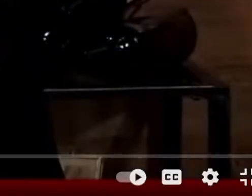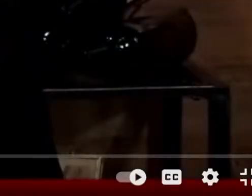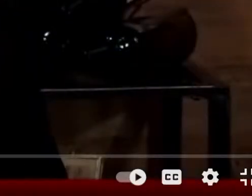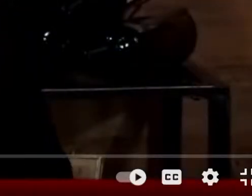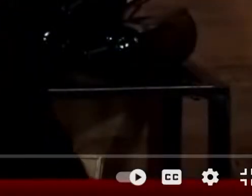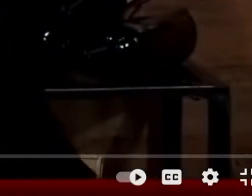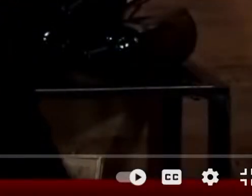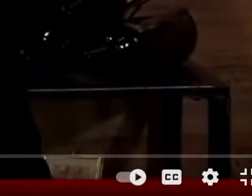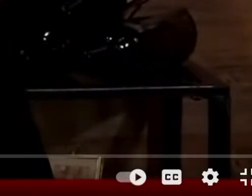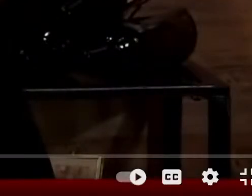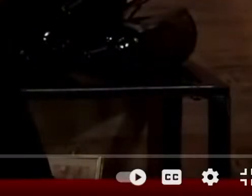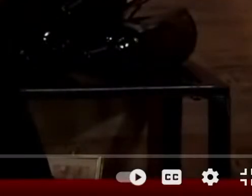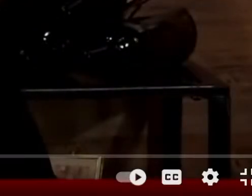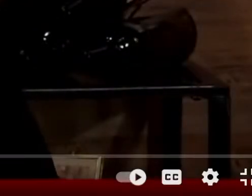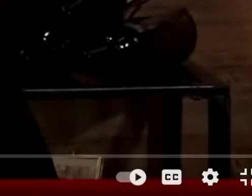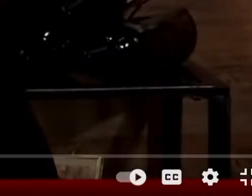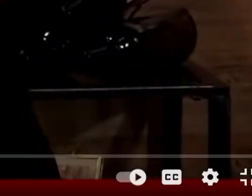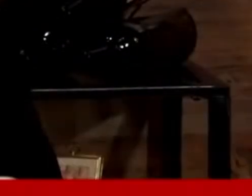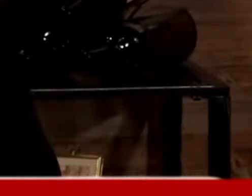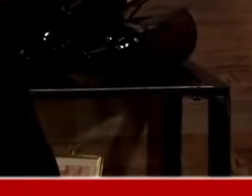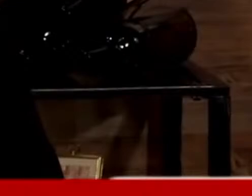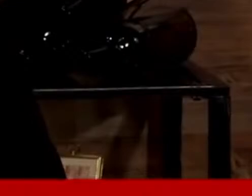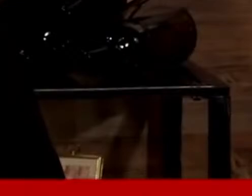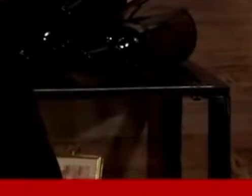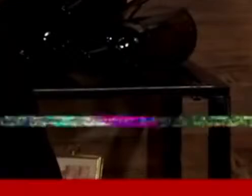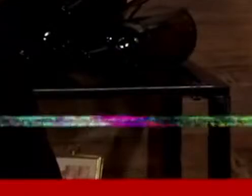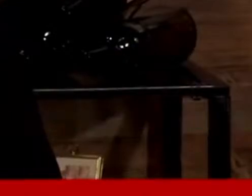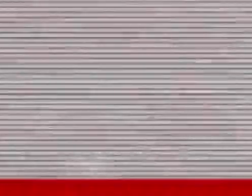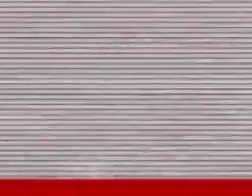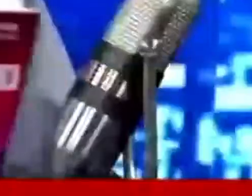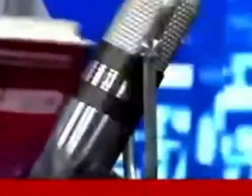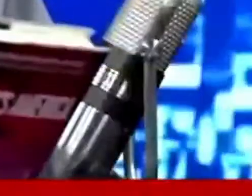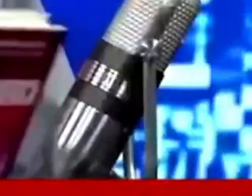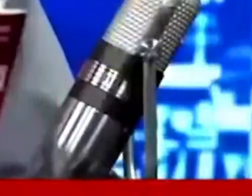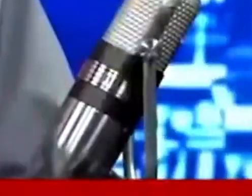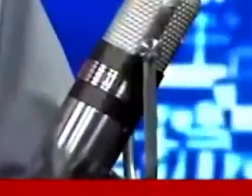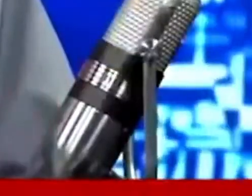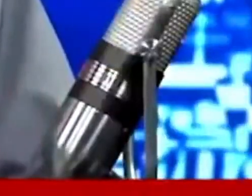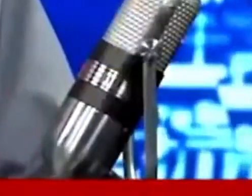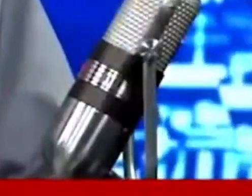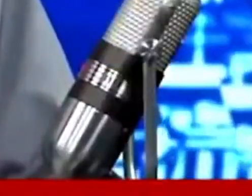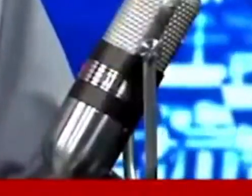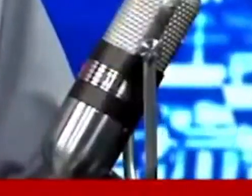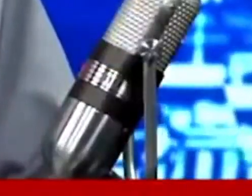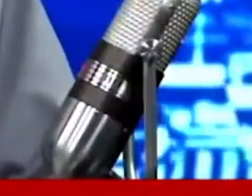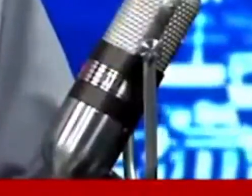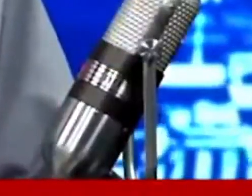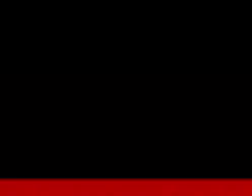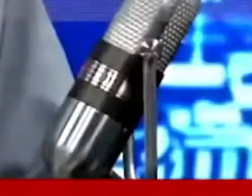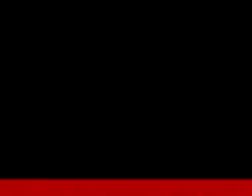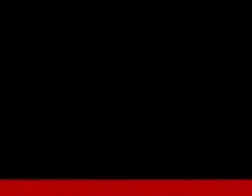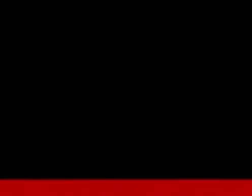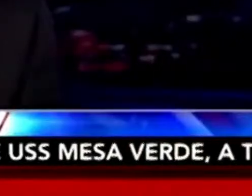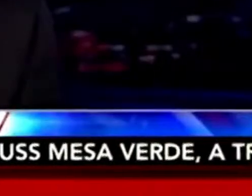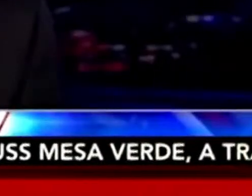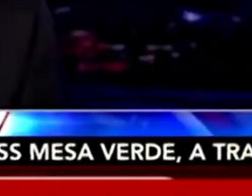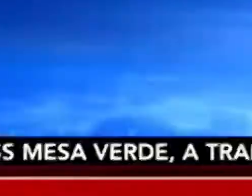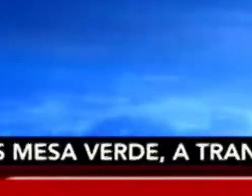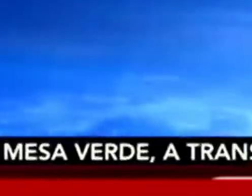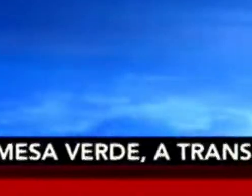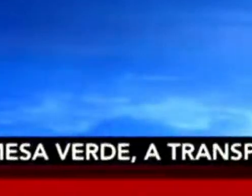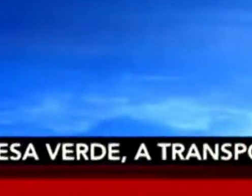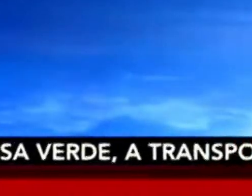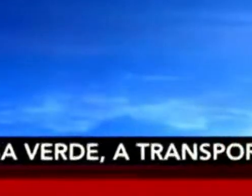He's an author, a filmmaker, a former policy advisor to Ronald Reagan. He's a best-selling author, political commentator, and filmmaker. Joining us